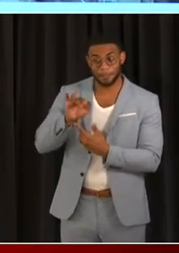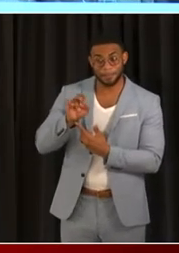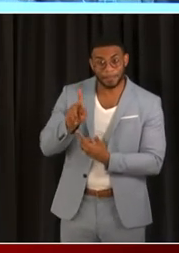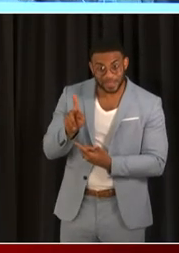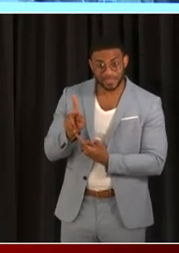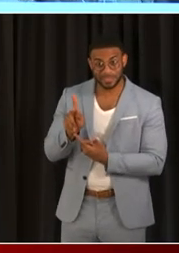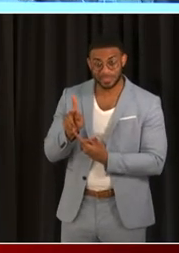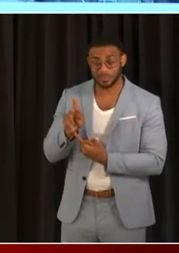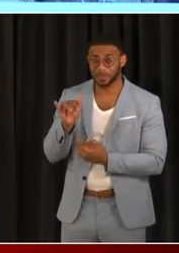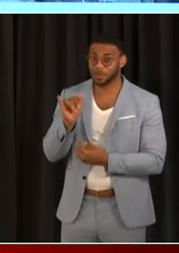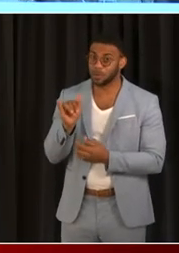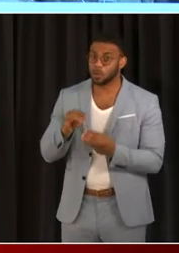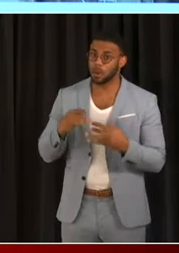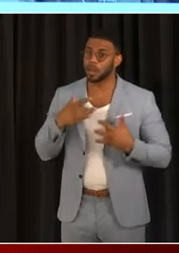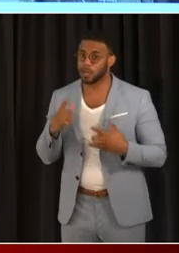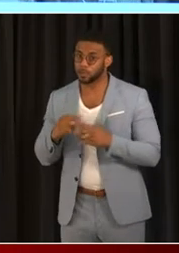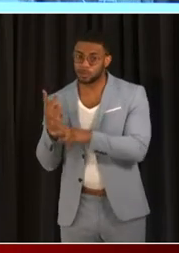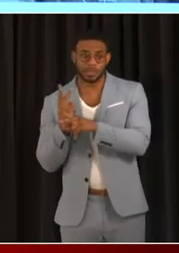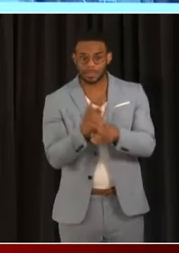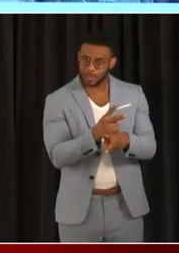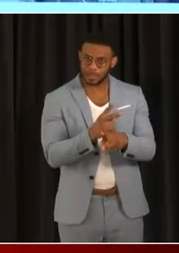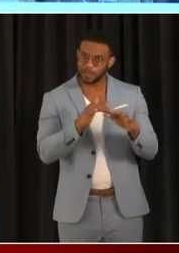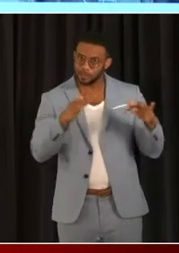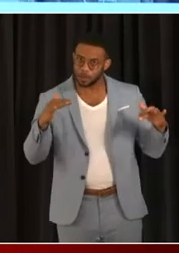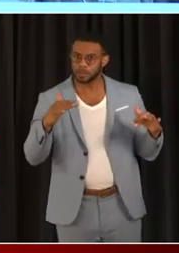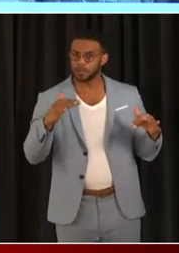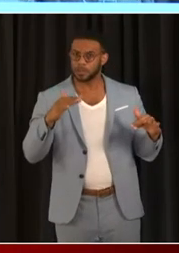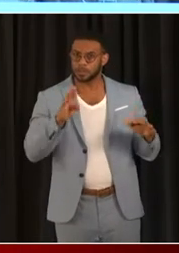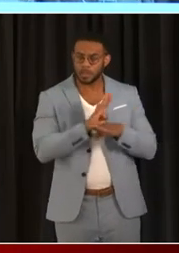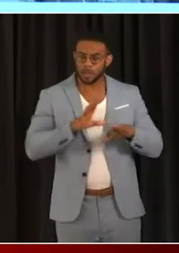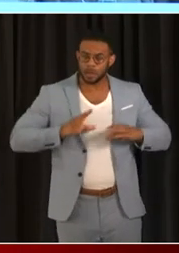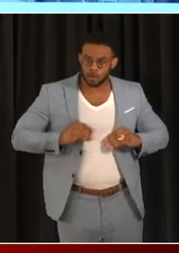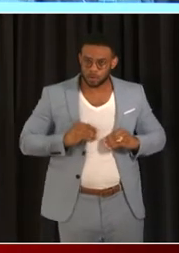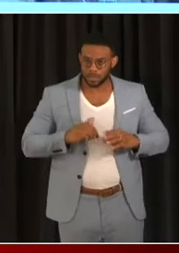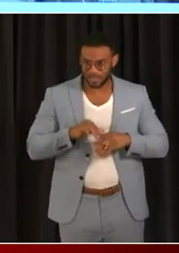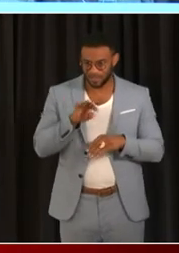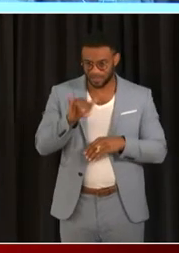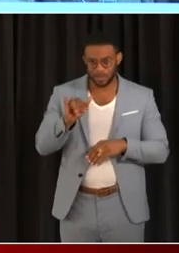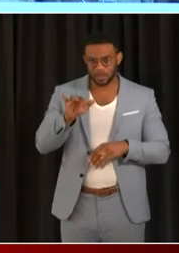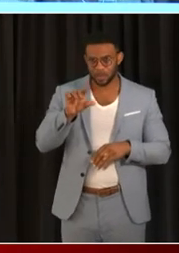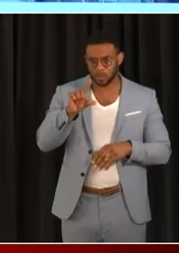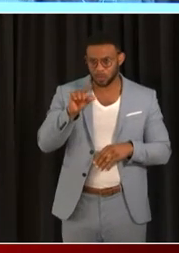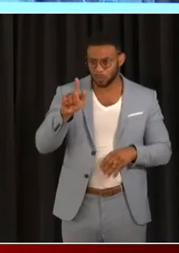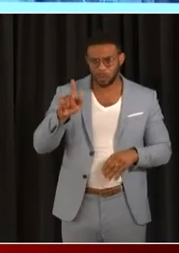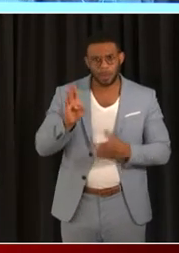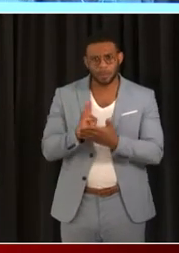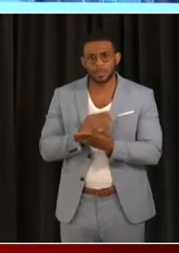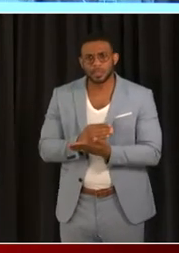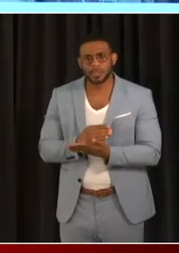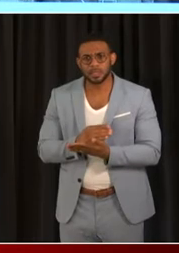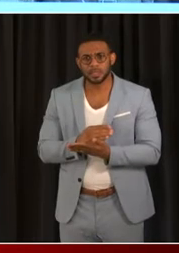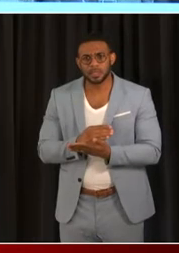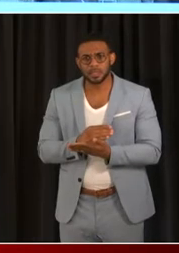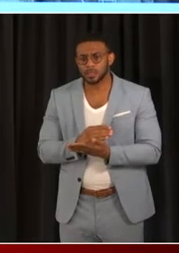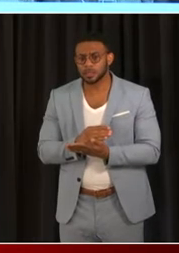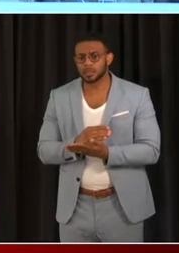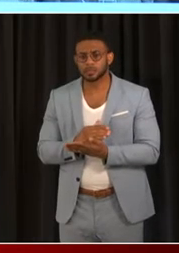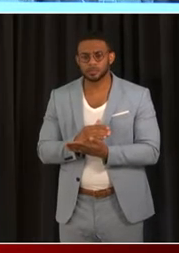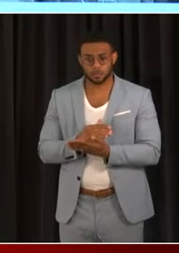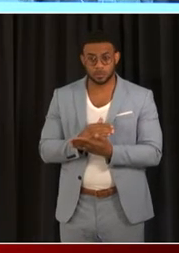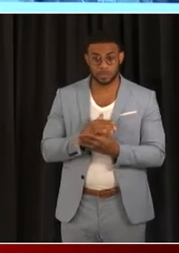banks that are more likely to lend to diverse business owners. And in the fiscal year 21 budget, with the support of